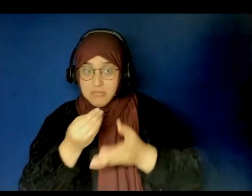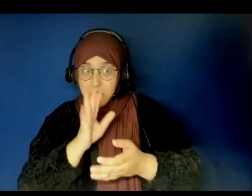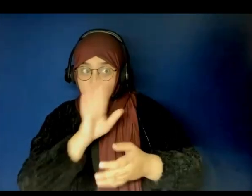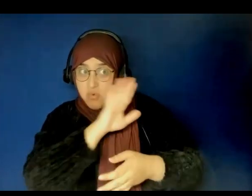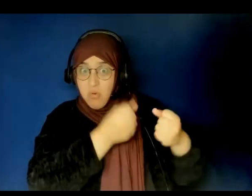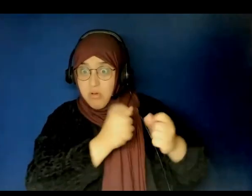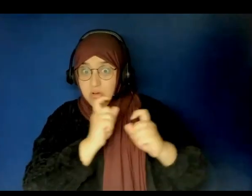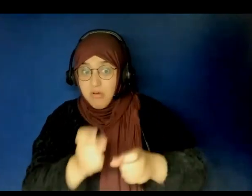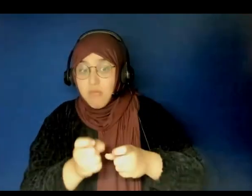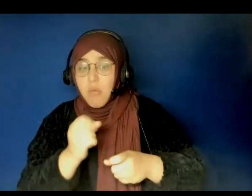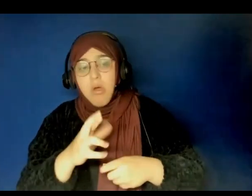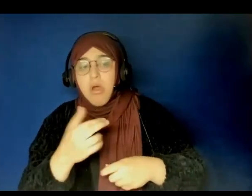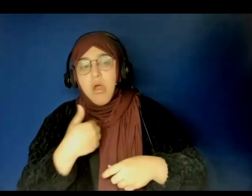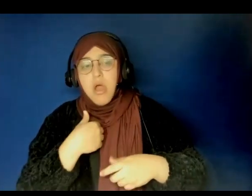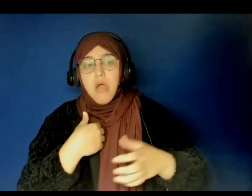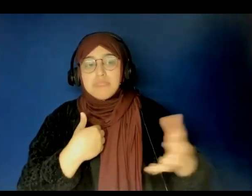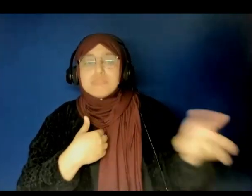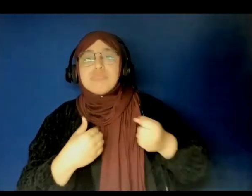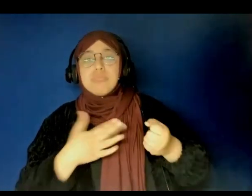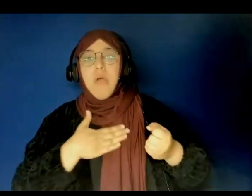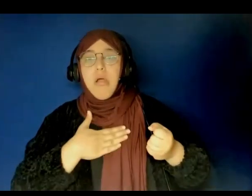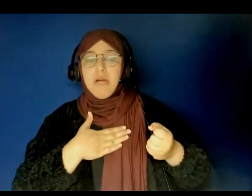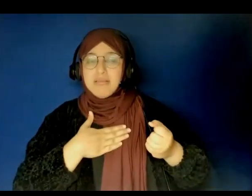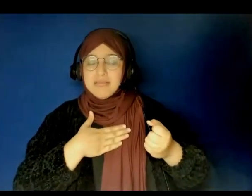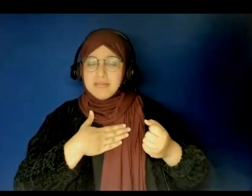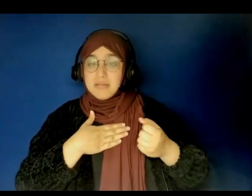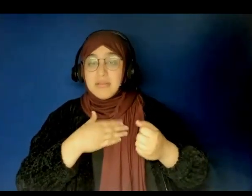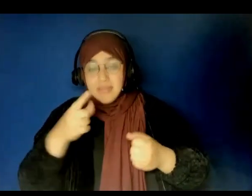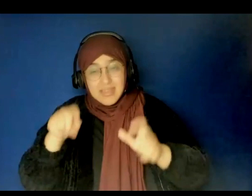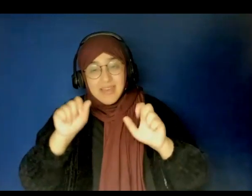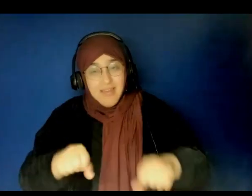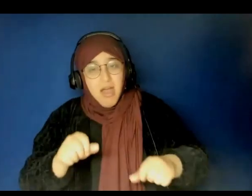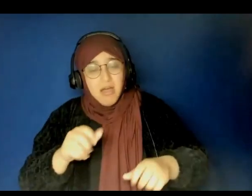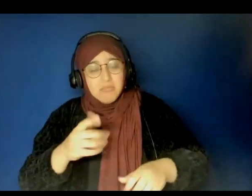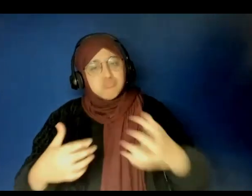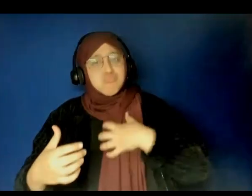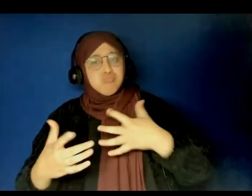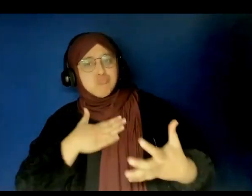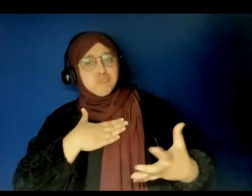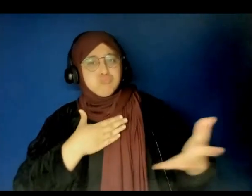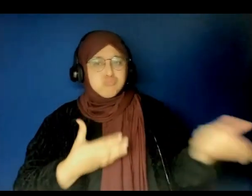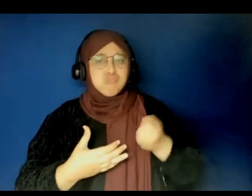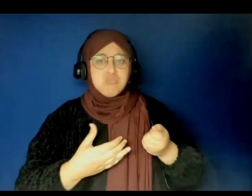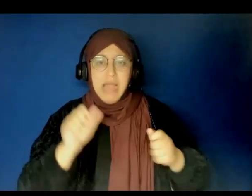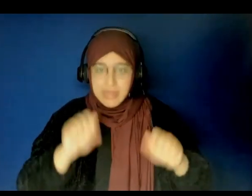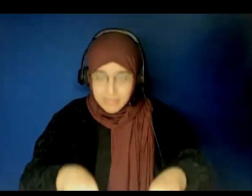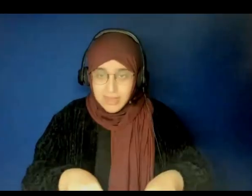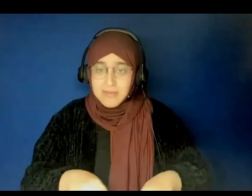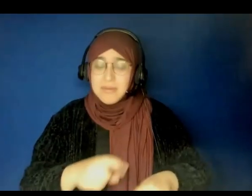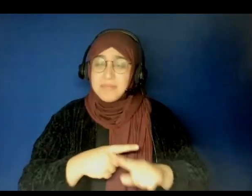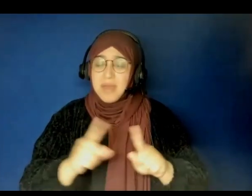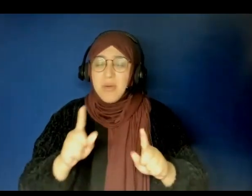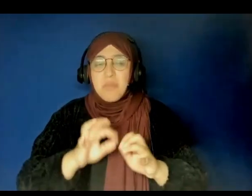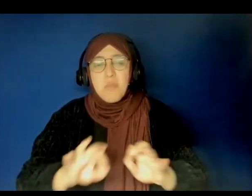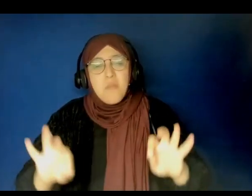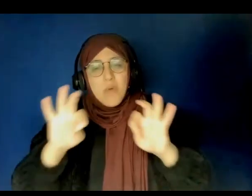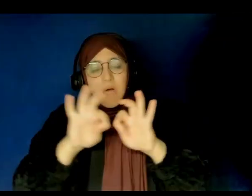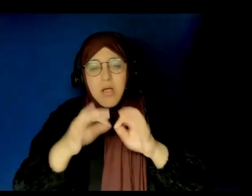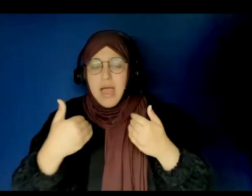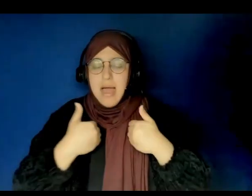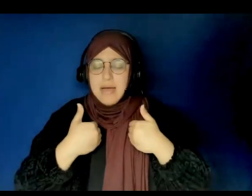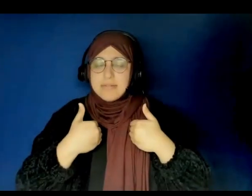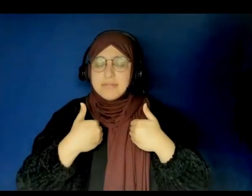mine? They can make that demand. However, it is better for them to have ihsan, to have a sense of